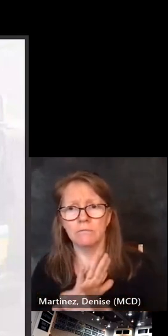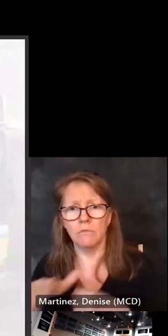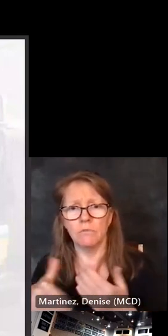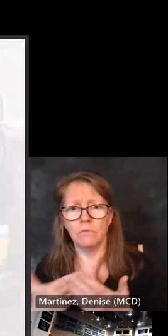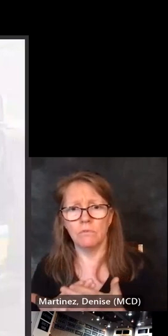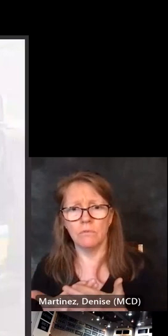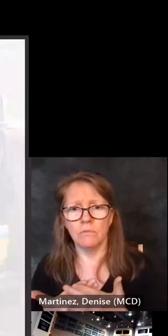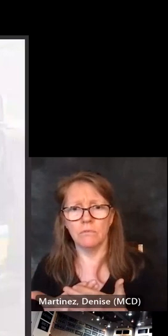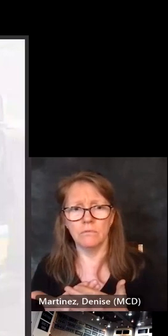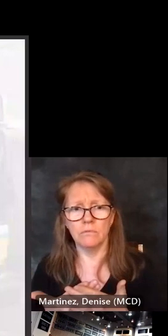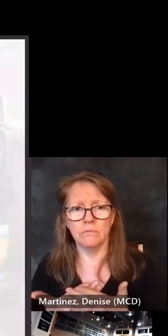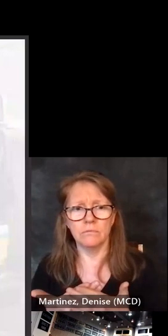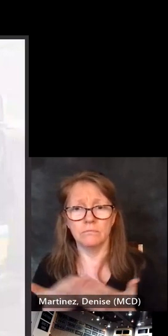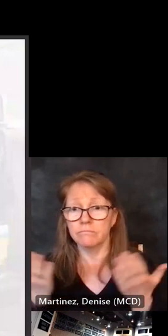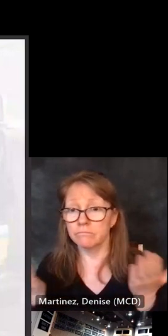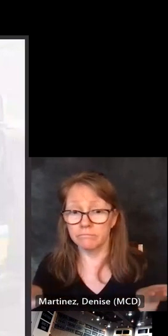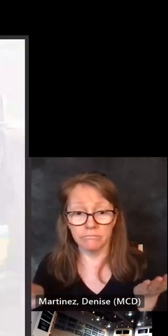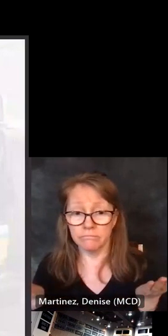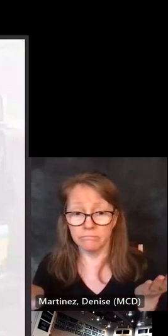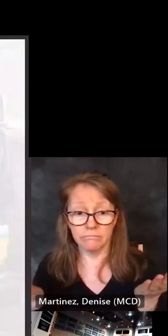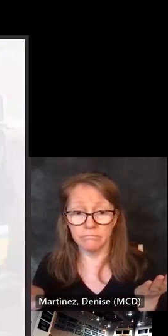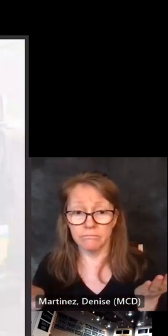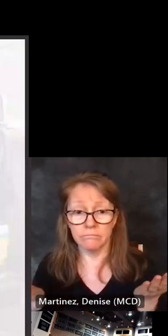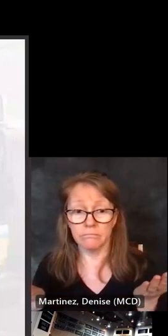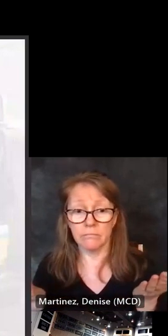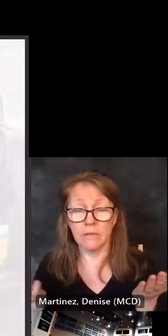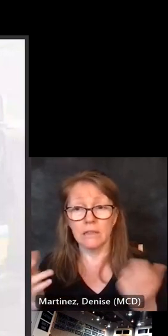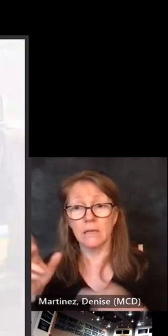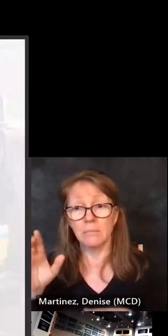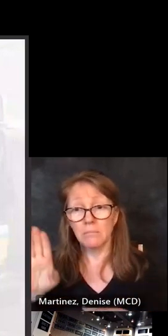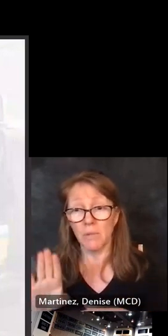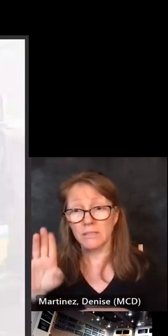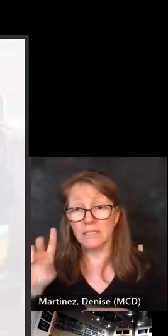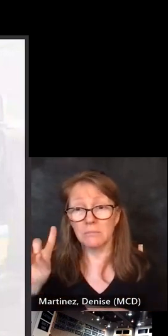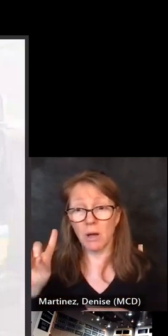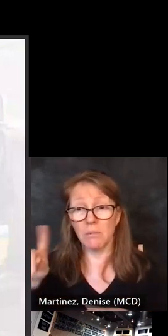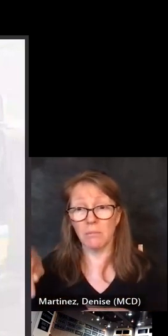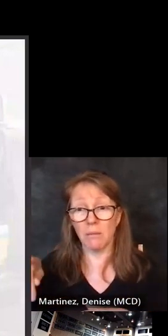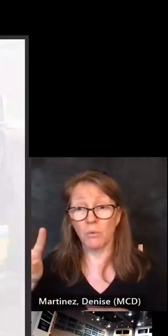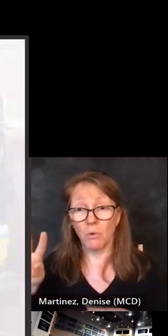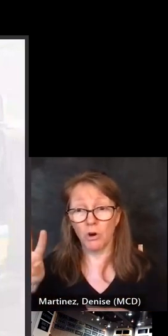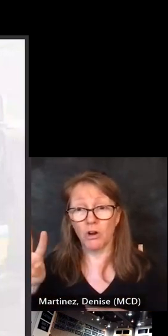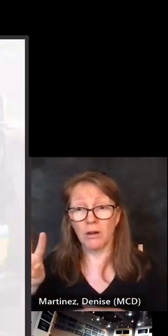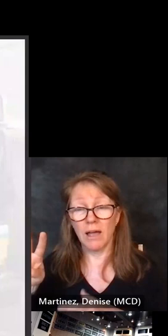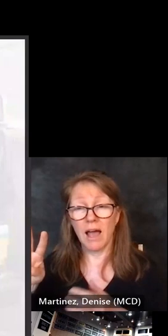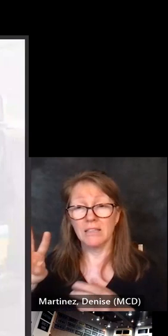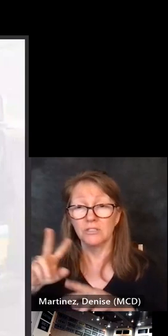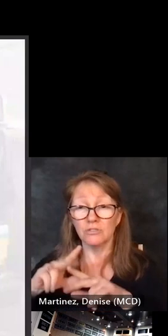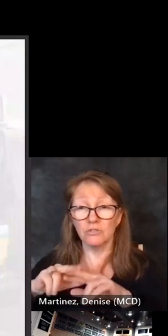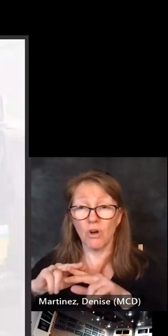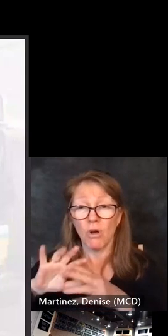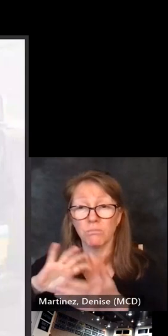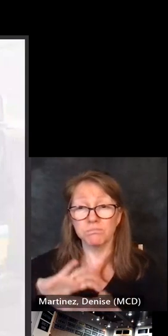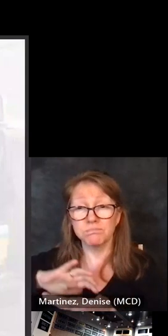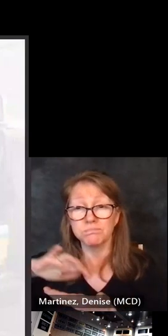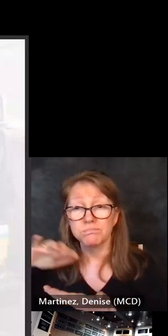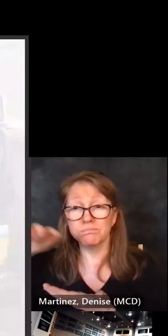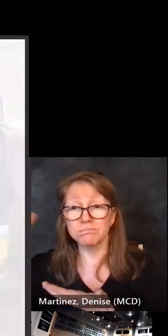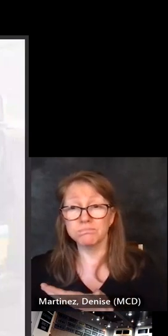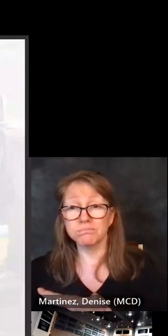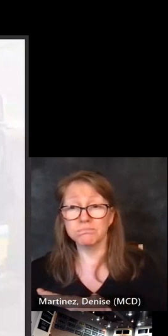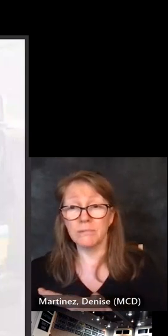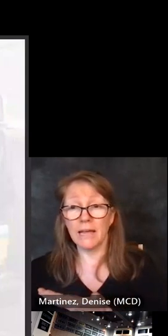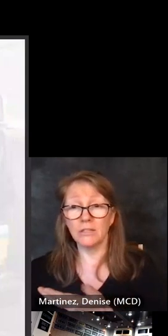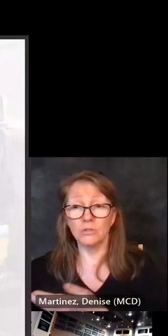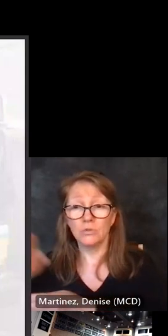Each winter, the Parsons Department of Public Works stores a big pile of salt in at the pole yard. Gets used up over the